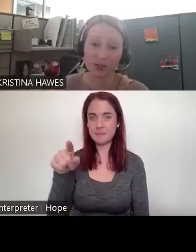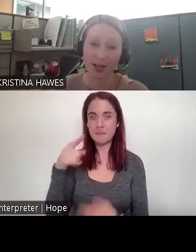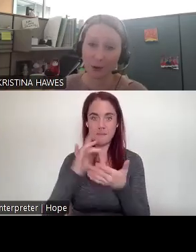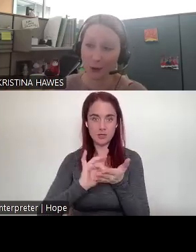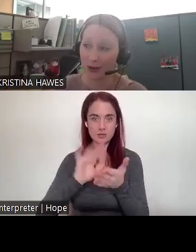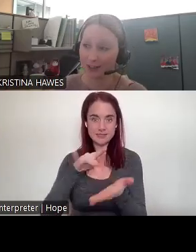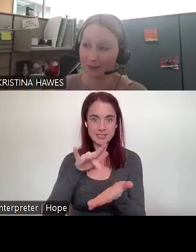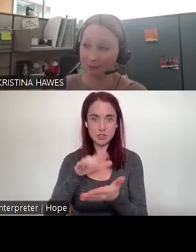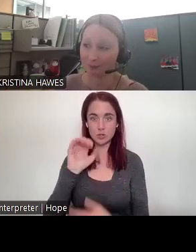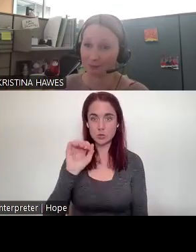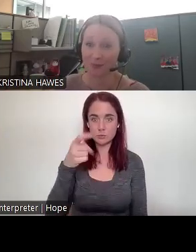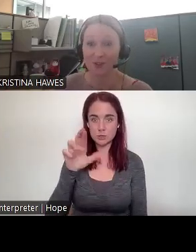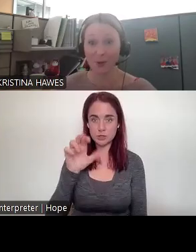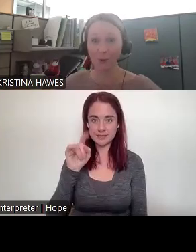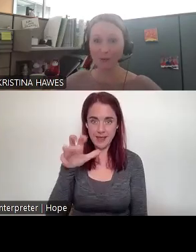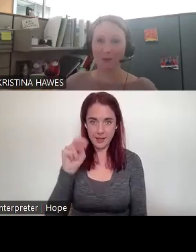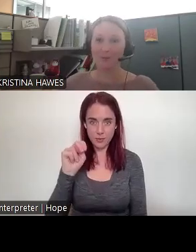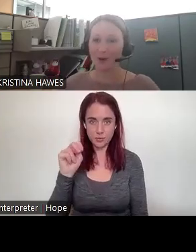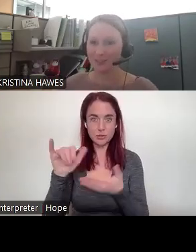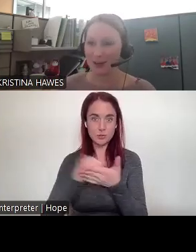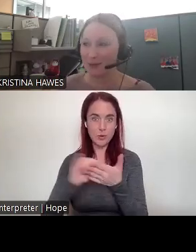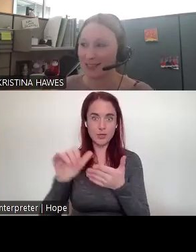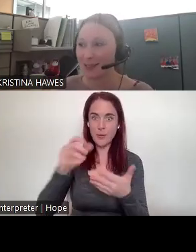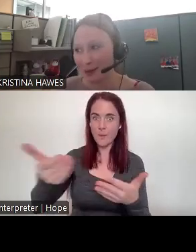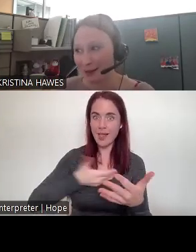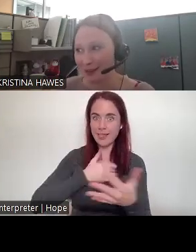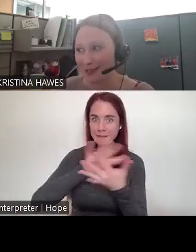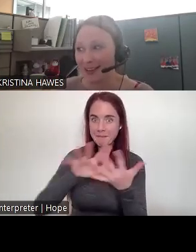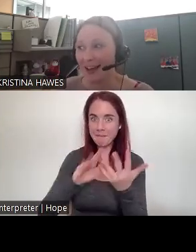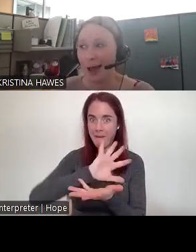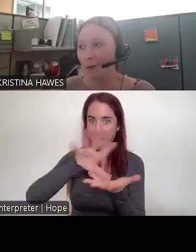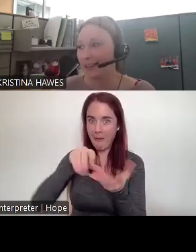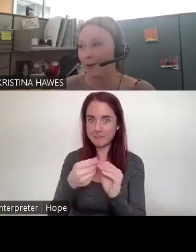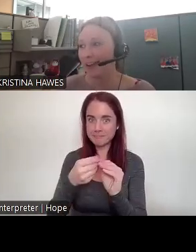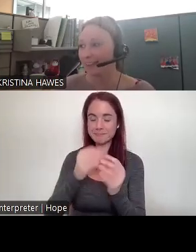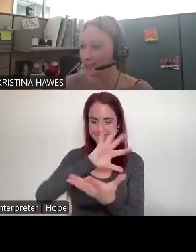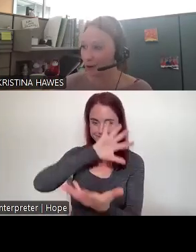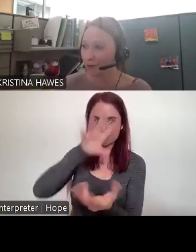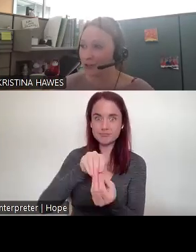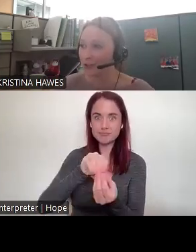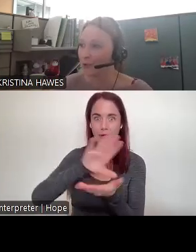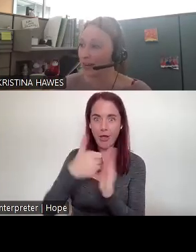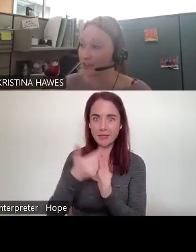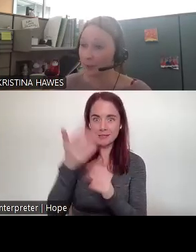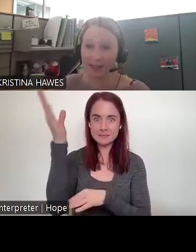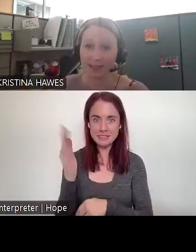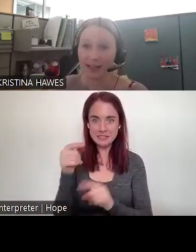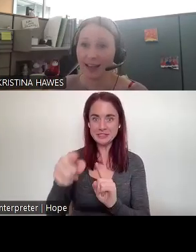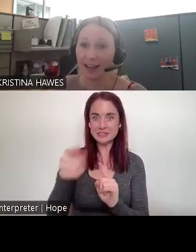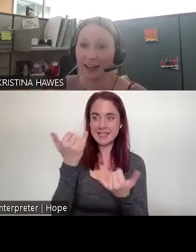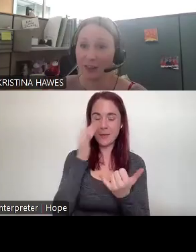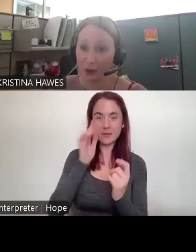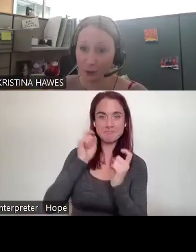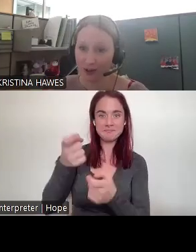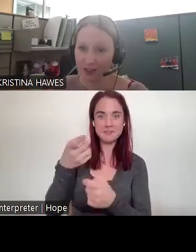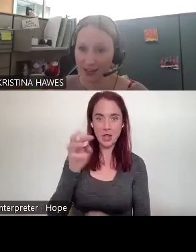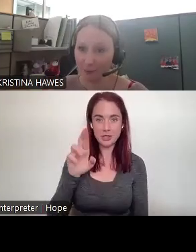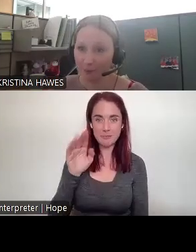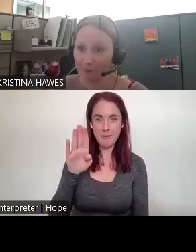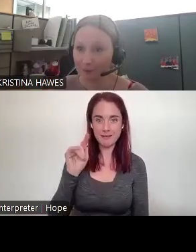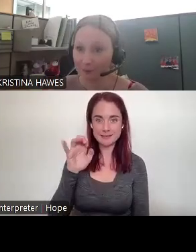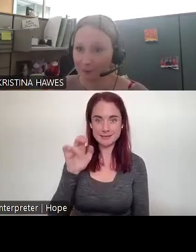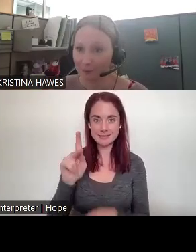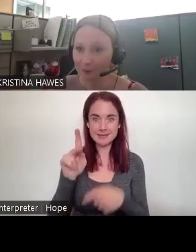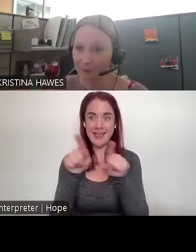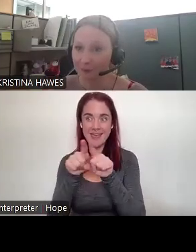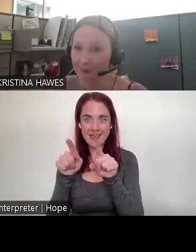in Cooperstown, New York. So welcome to all of our amazing speakers. I will now hand this over to Dr. Bostic and the UR